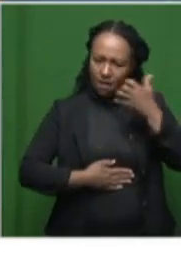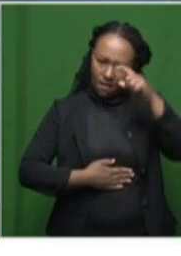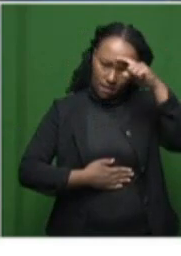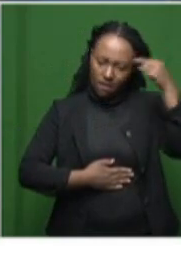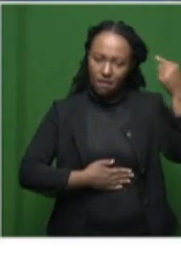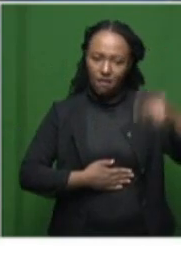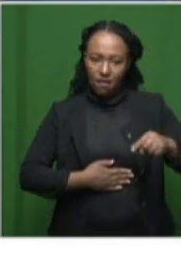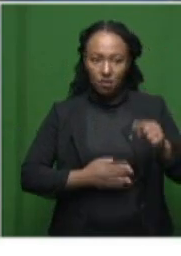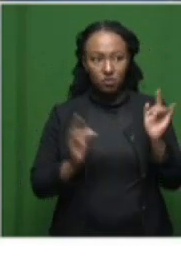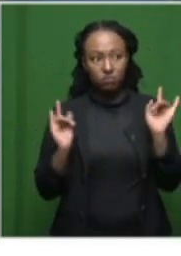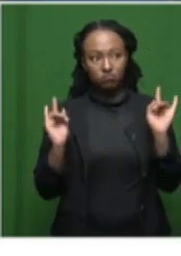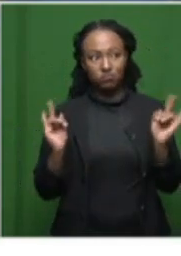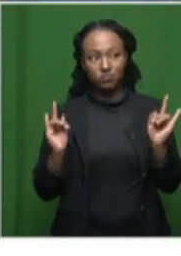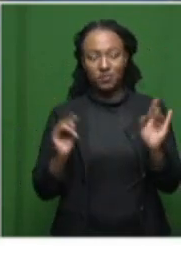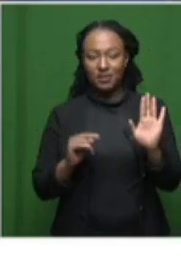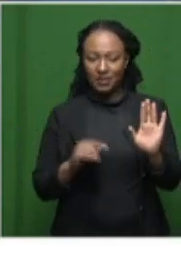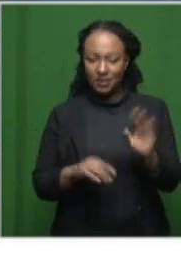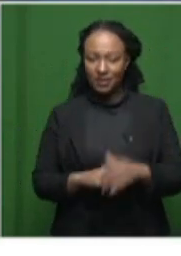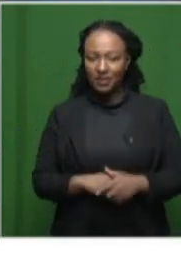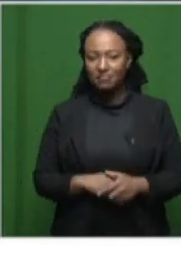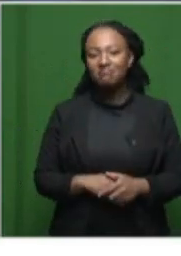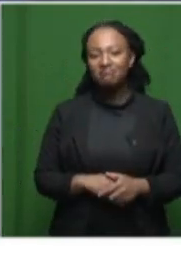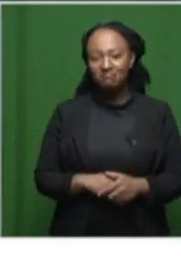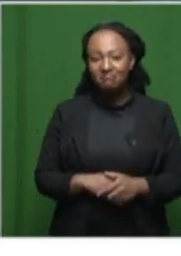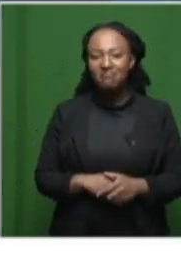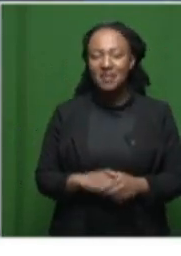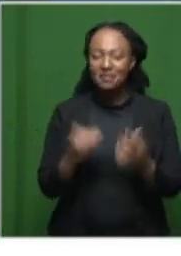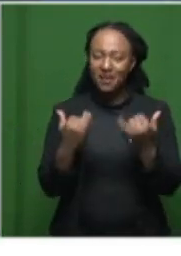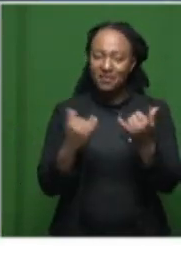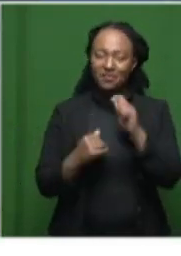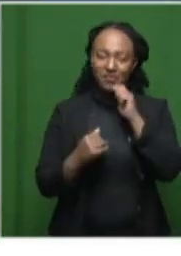4D watching in there. But that's unfortunately where we have to leave it for Morning Live today.